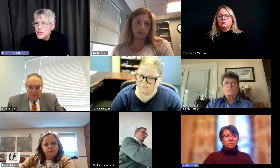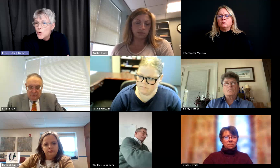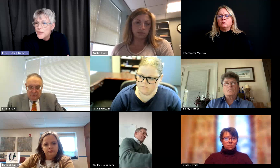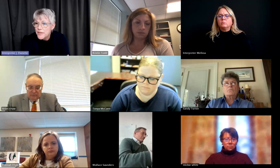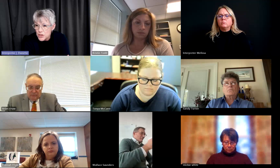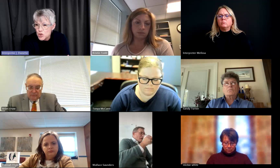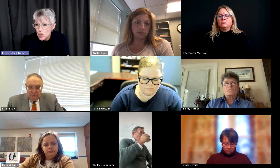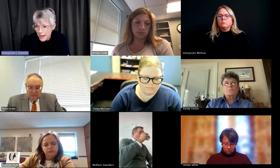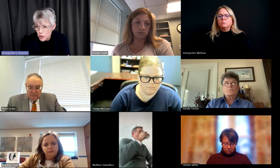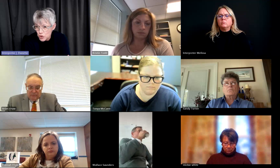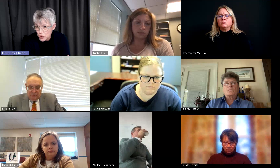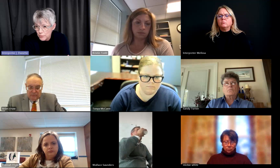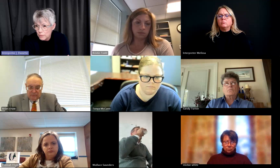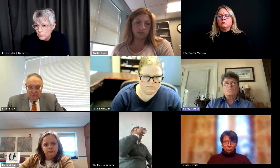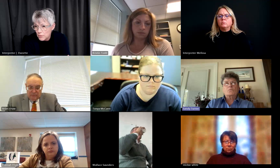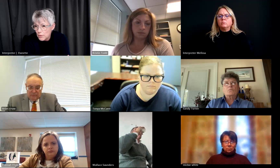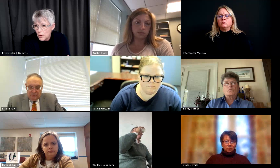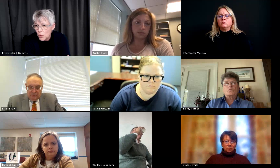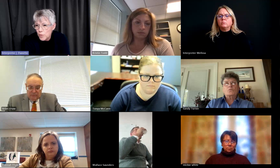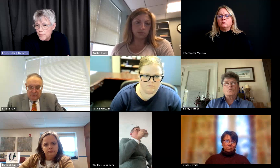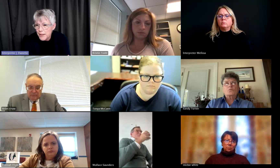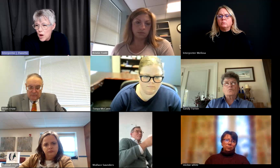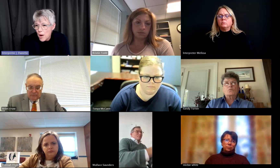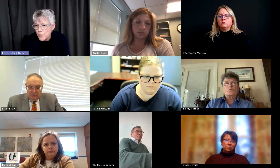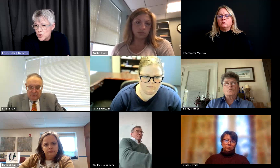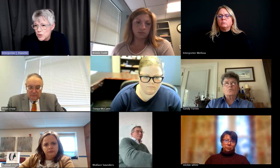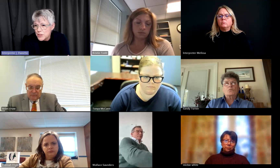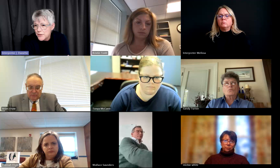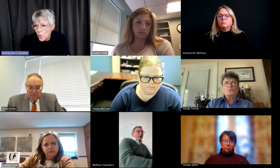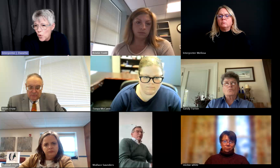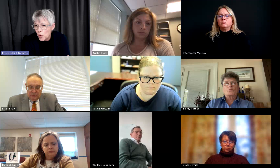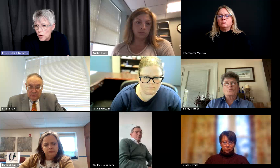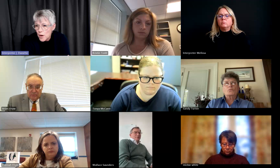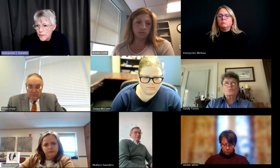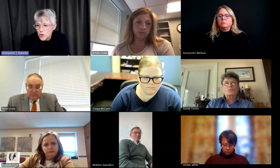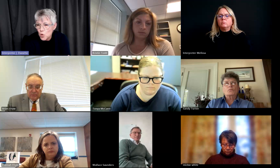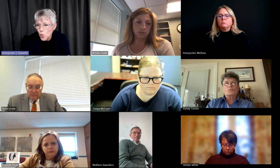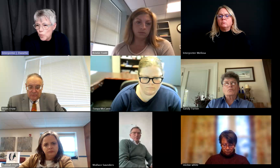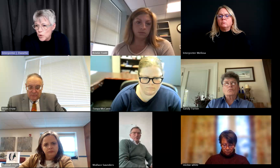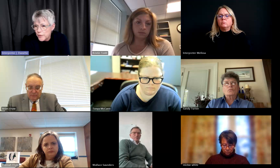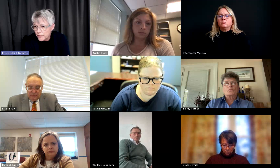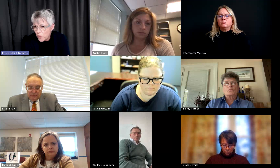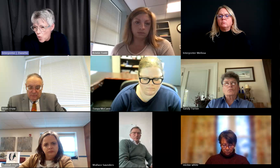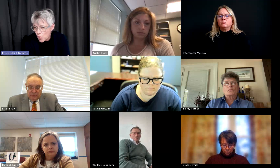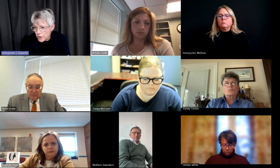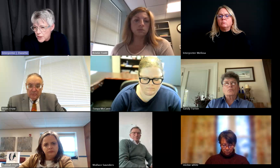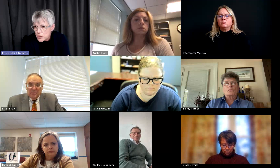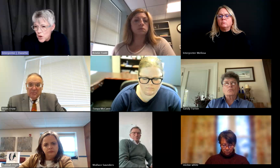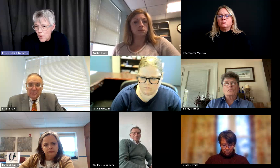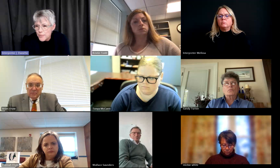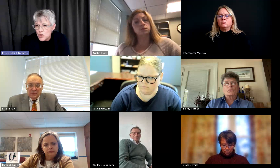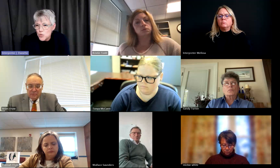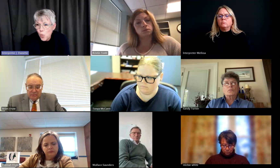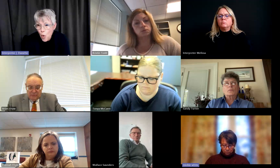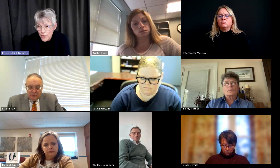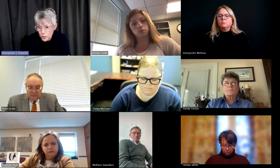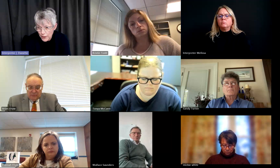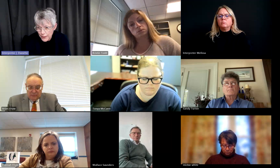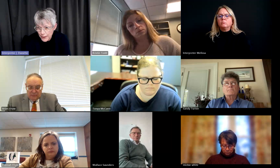Okay, so this change would be an opportunity for the school moving forward. So I'm